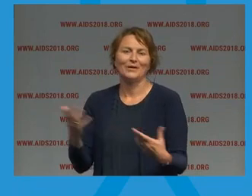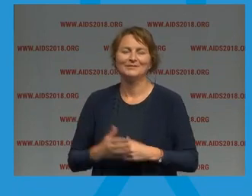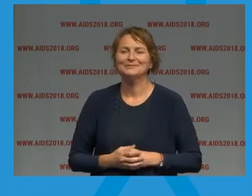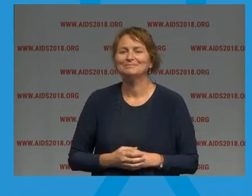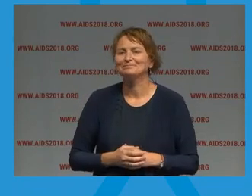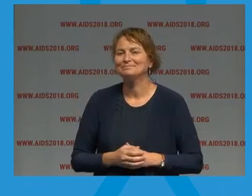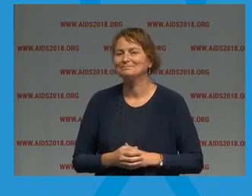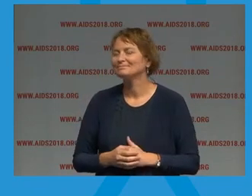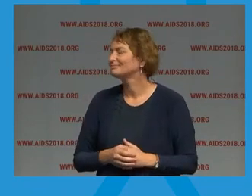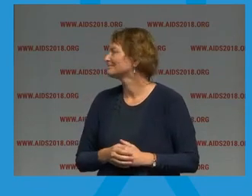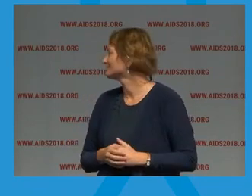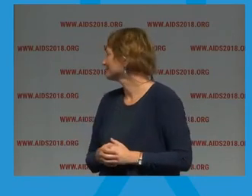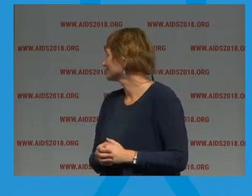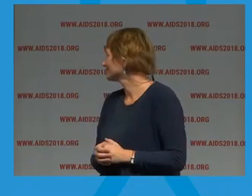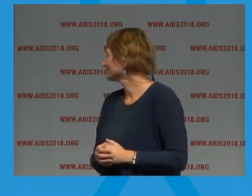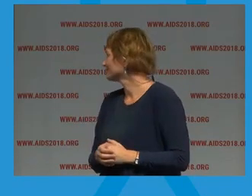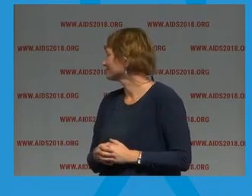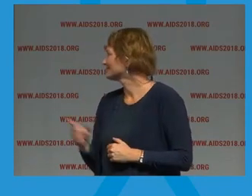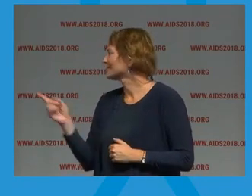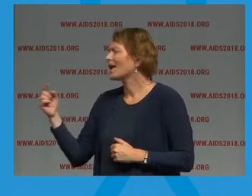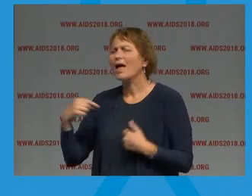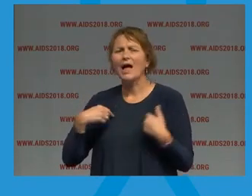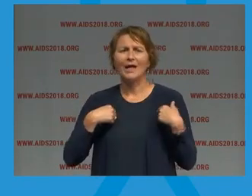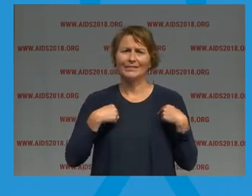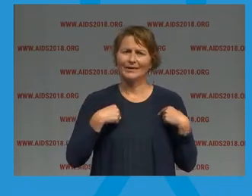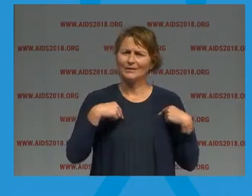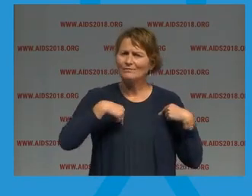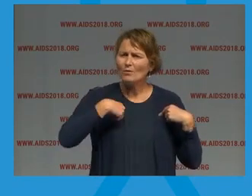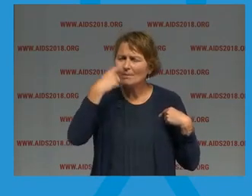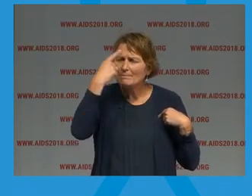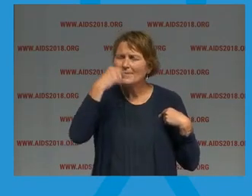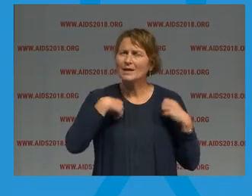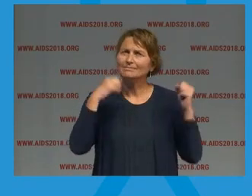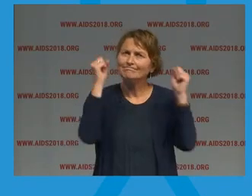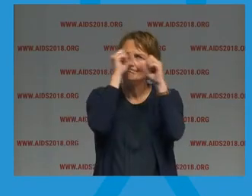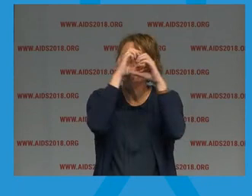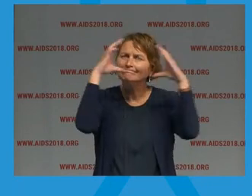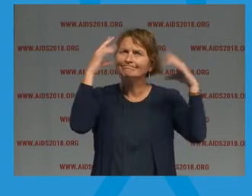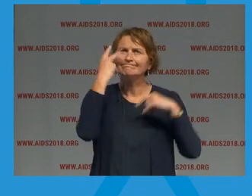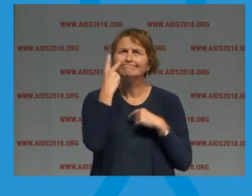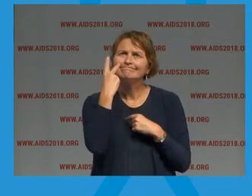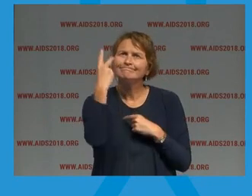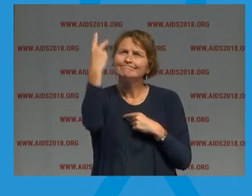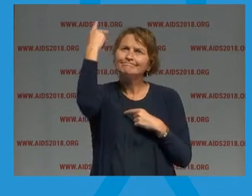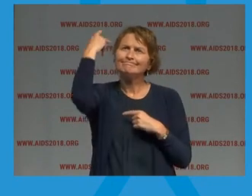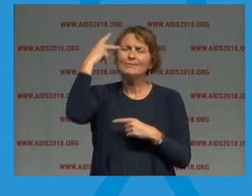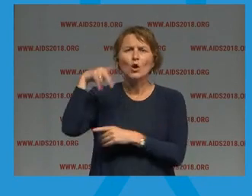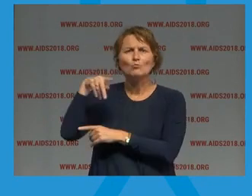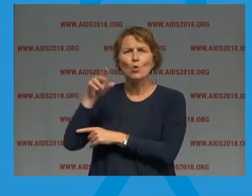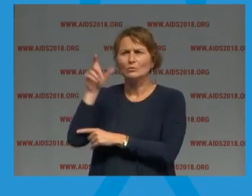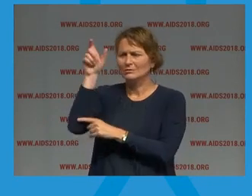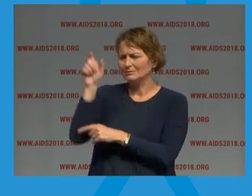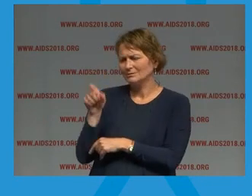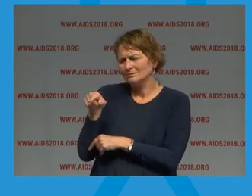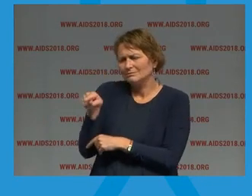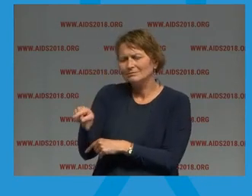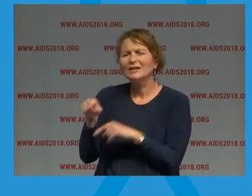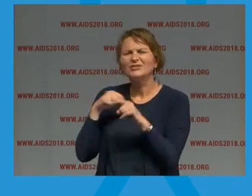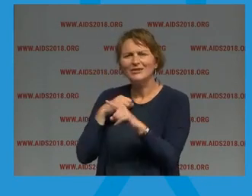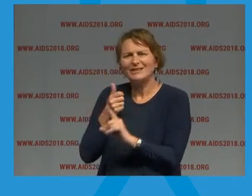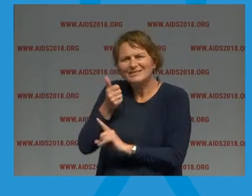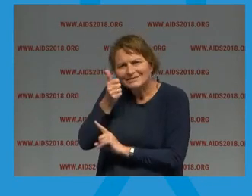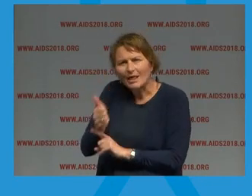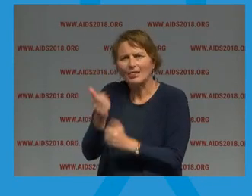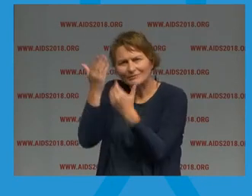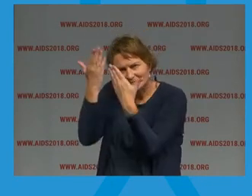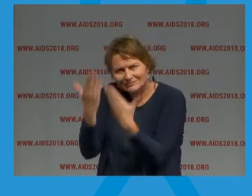I think what stands out for me when I think about Prudence is the fact that Prudence was authentic. You